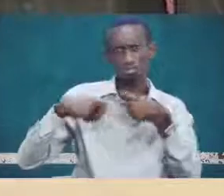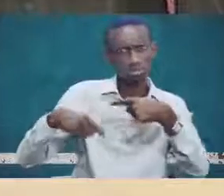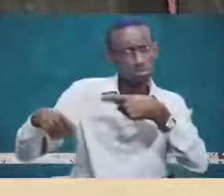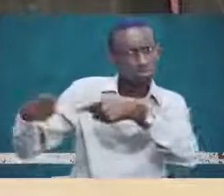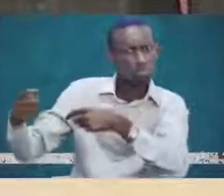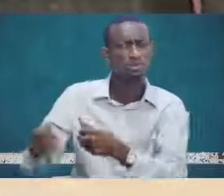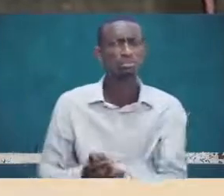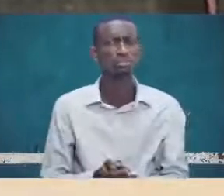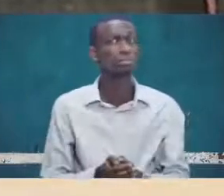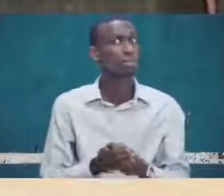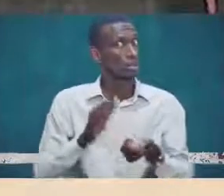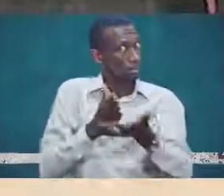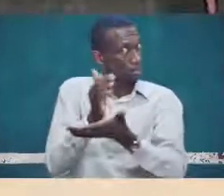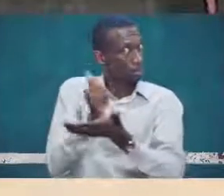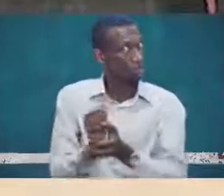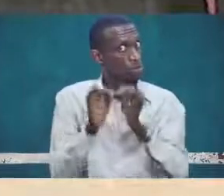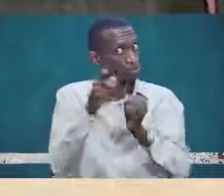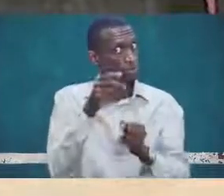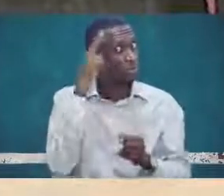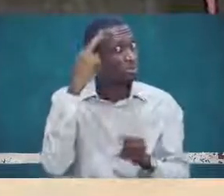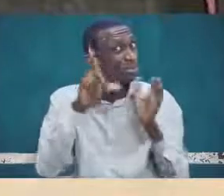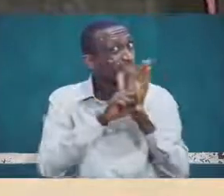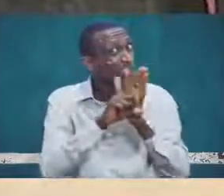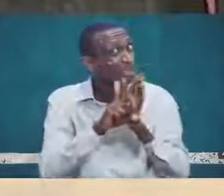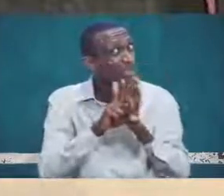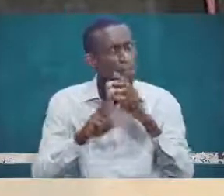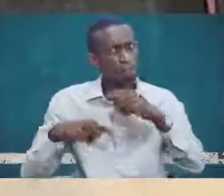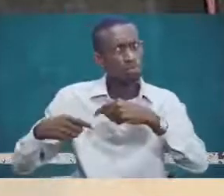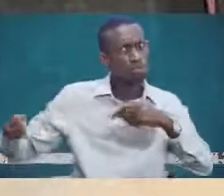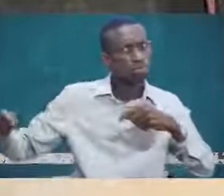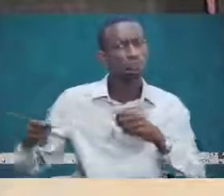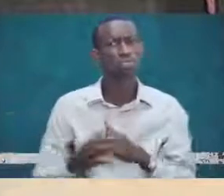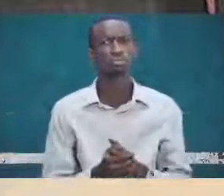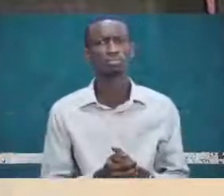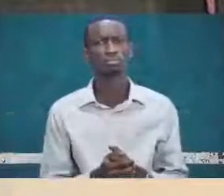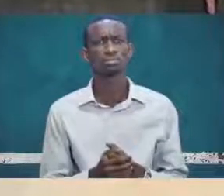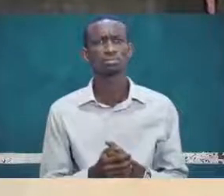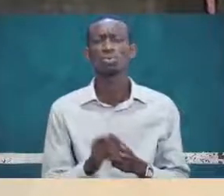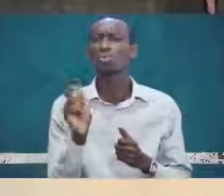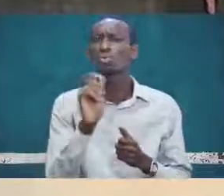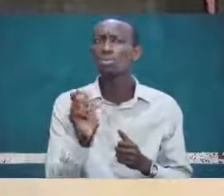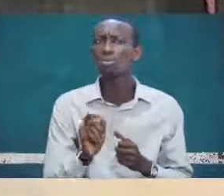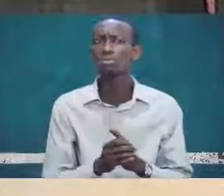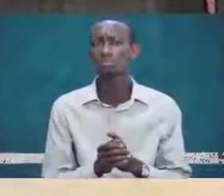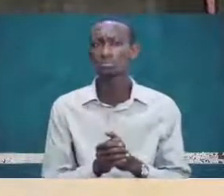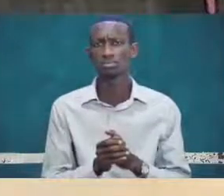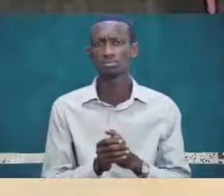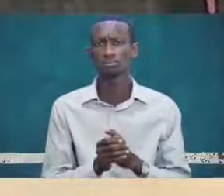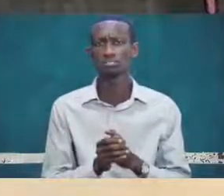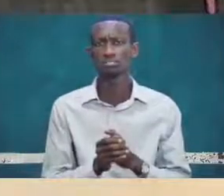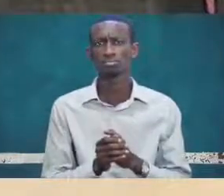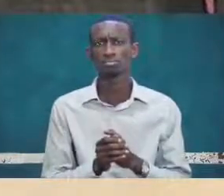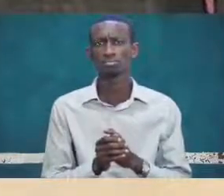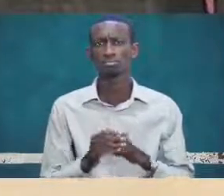Because if you remember very well, the symbol for infinity, we actually write it like this. This is the symbol